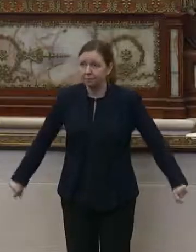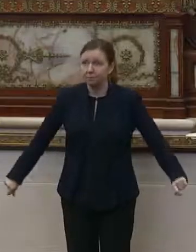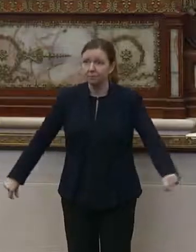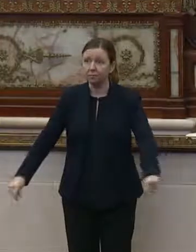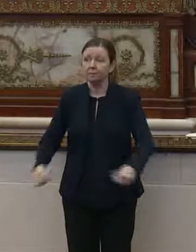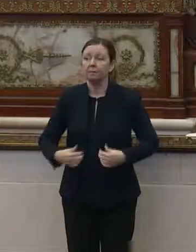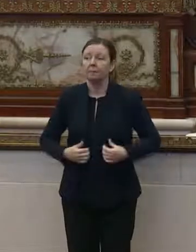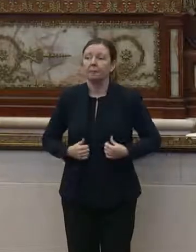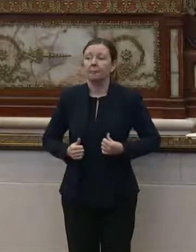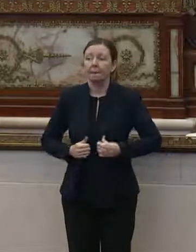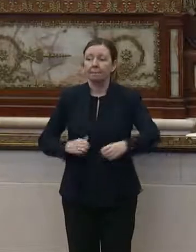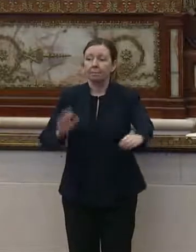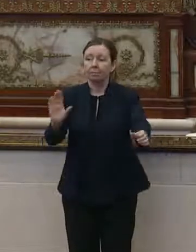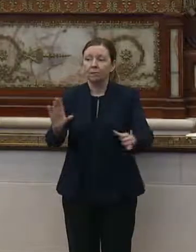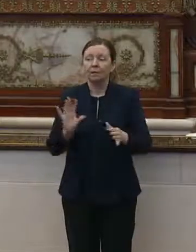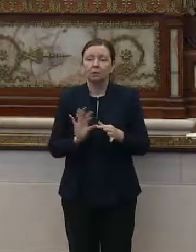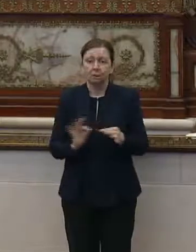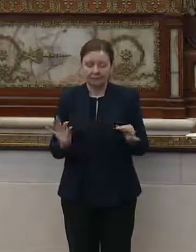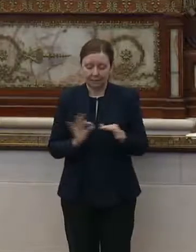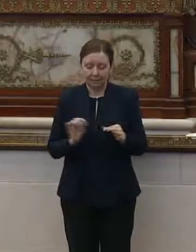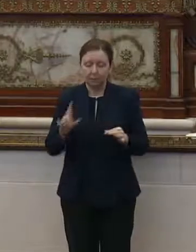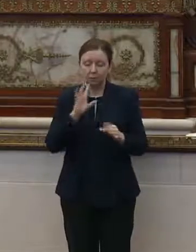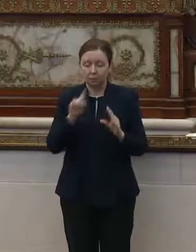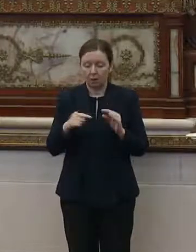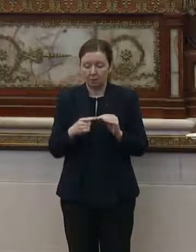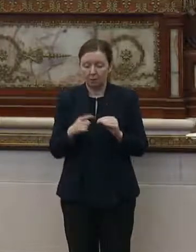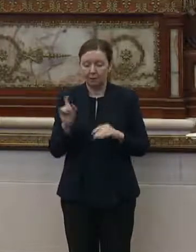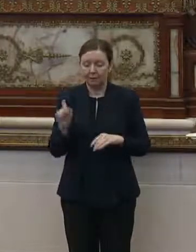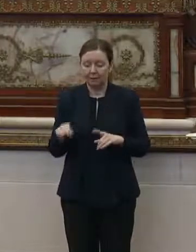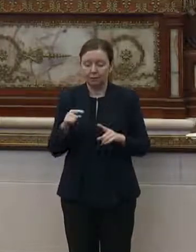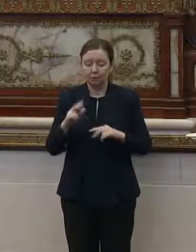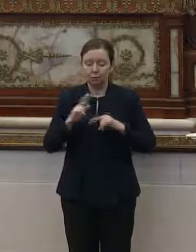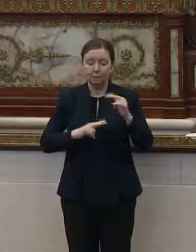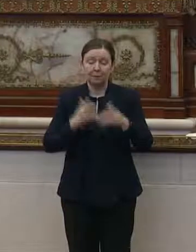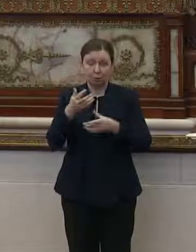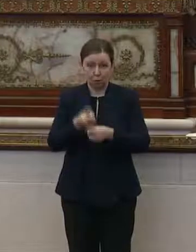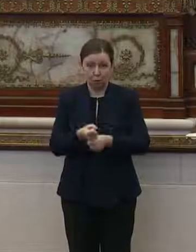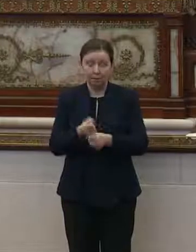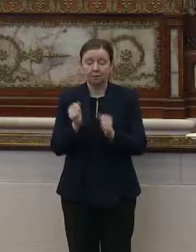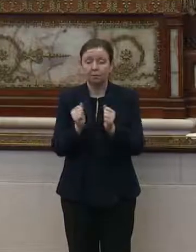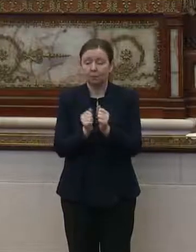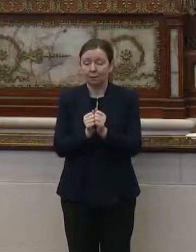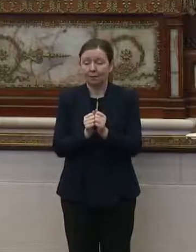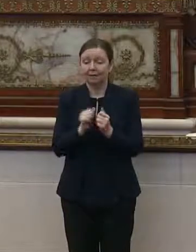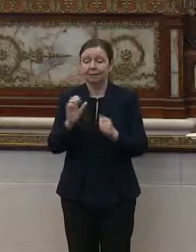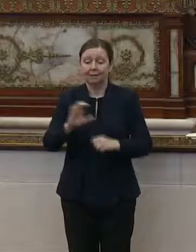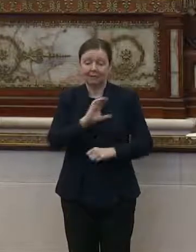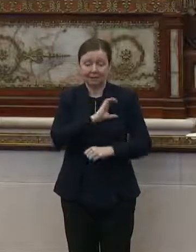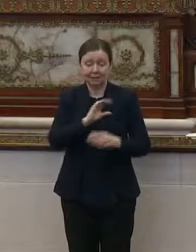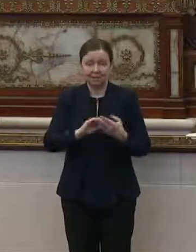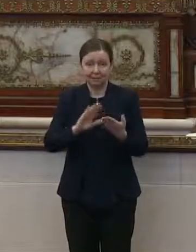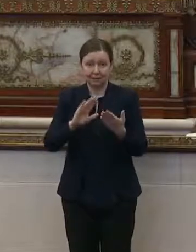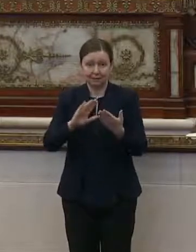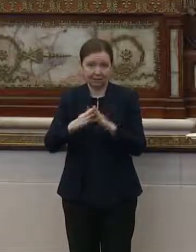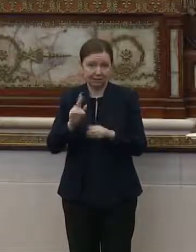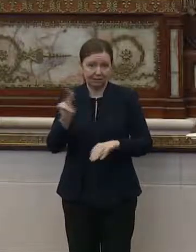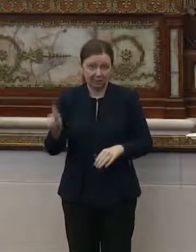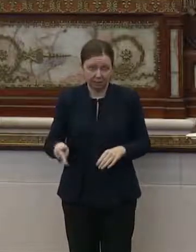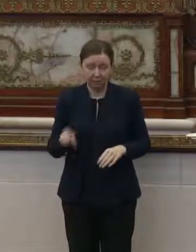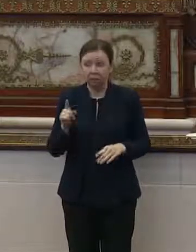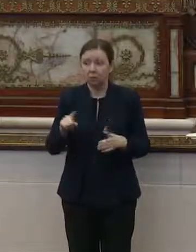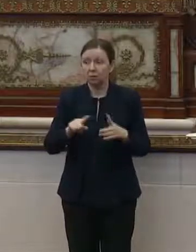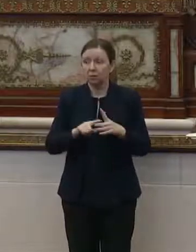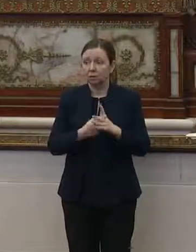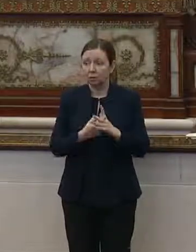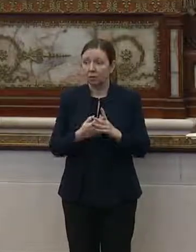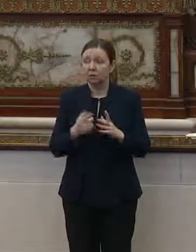In your statement, you talked about the need to rebuild trust with the citizens in the city of Philadelphia, and you